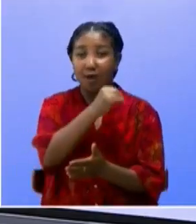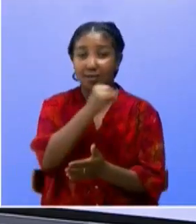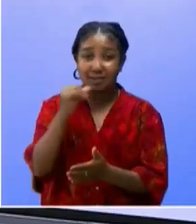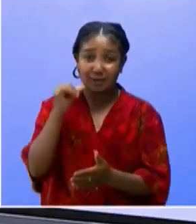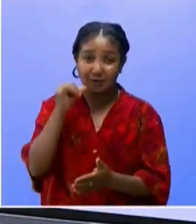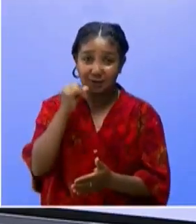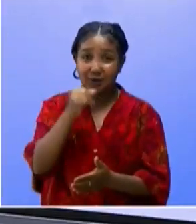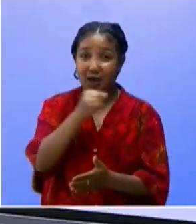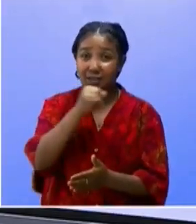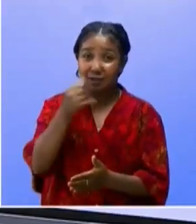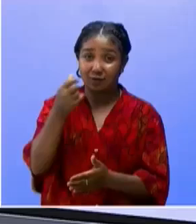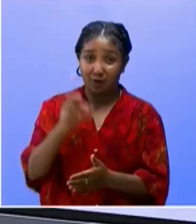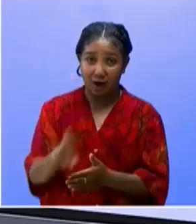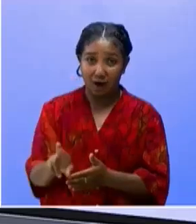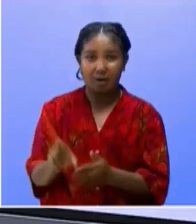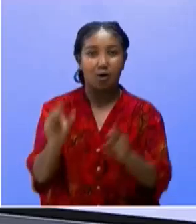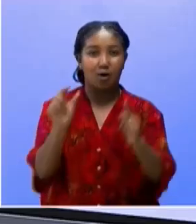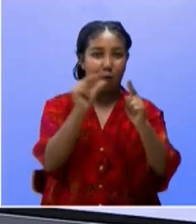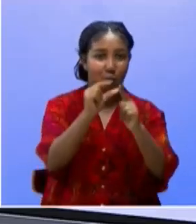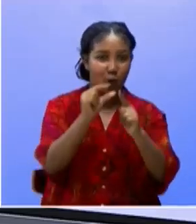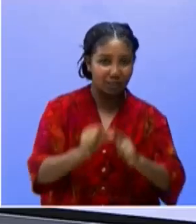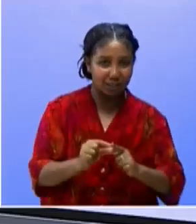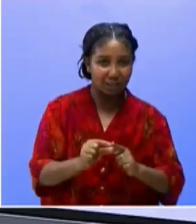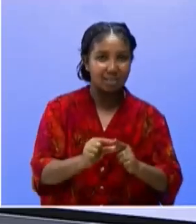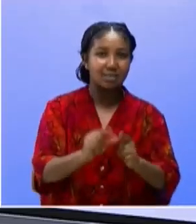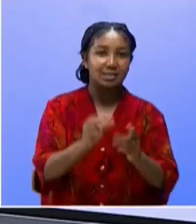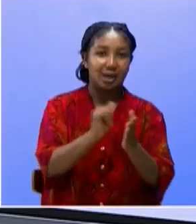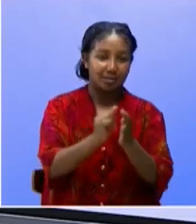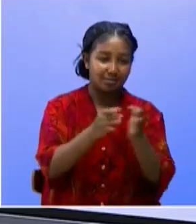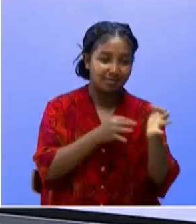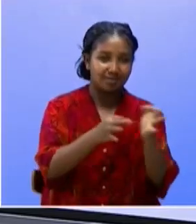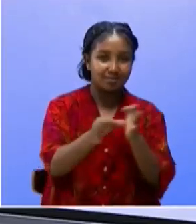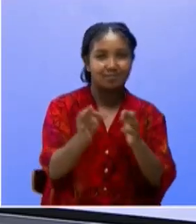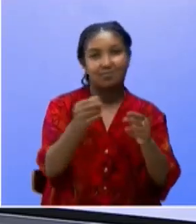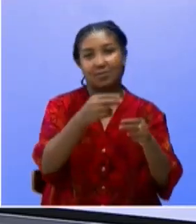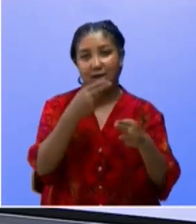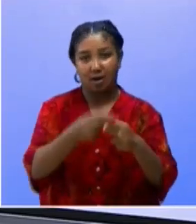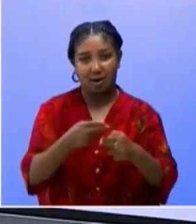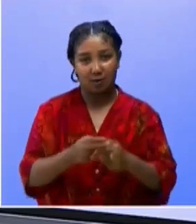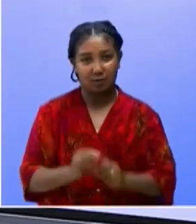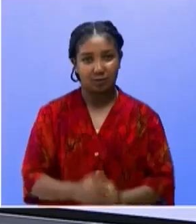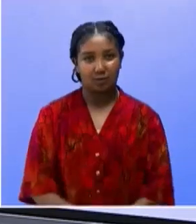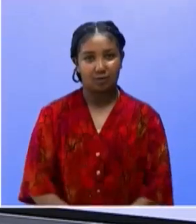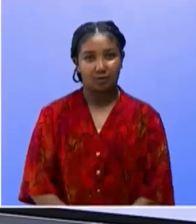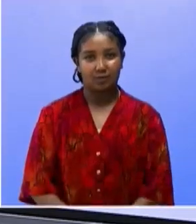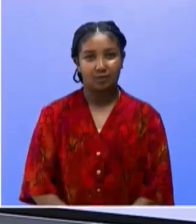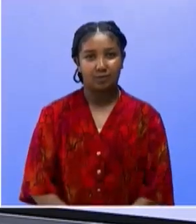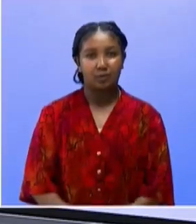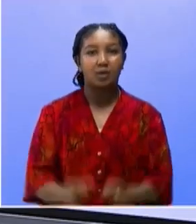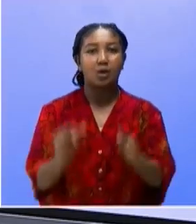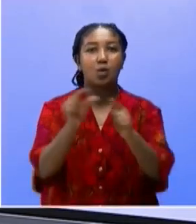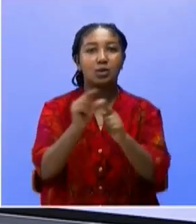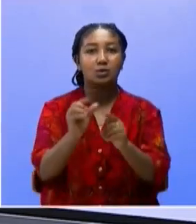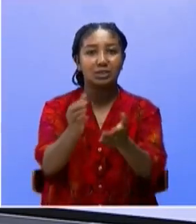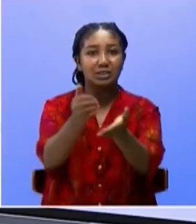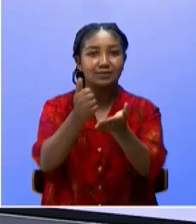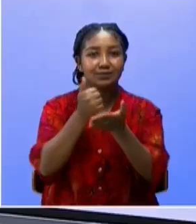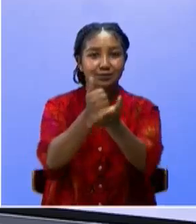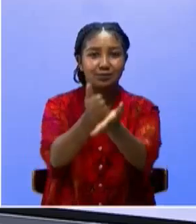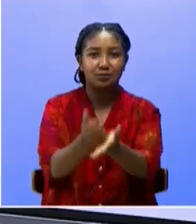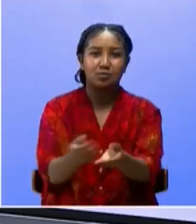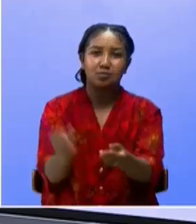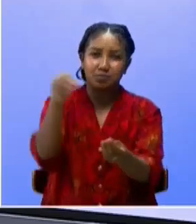adjectives. Adjectives are words that modify a noun. A word which gives you